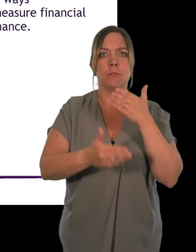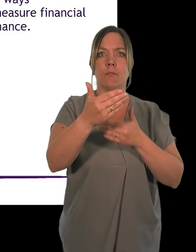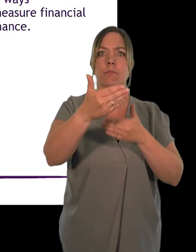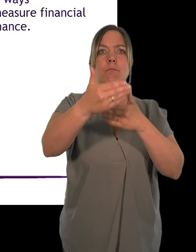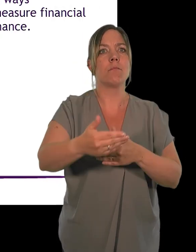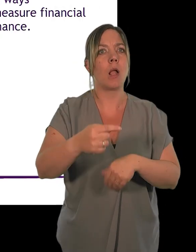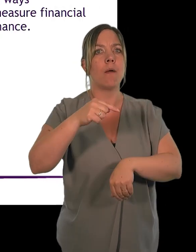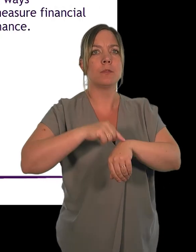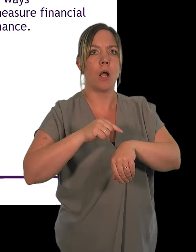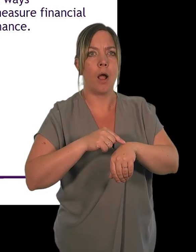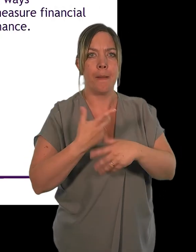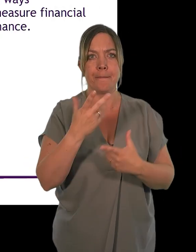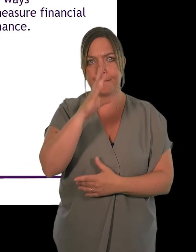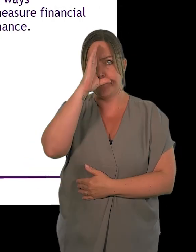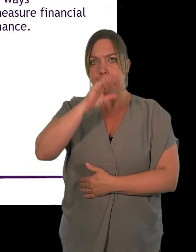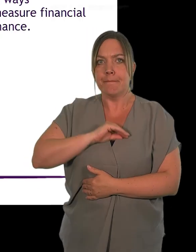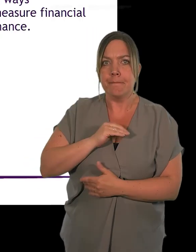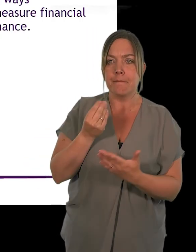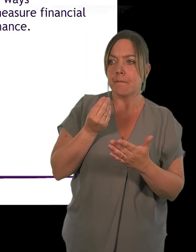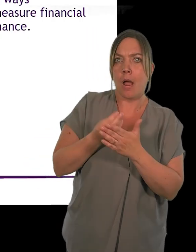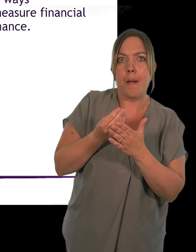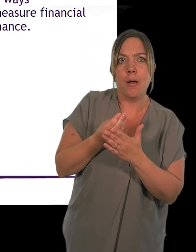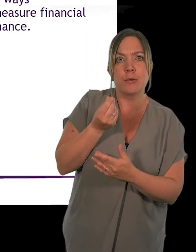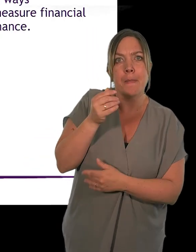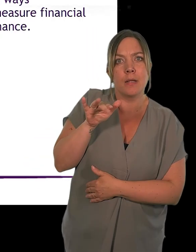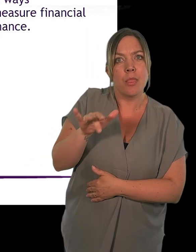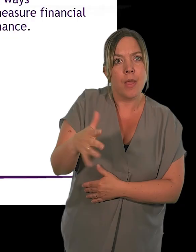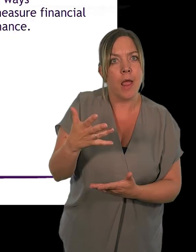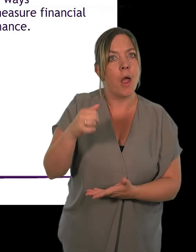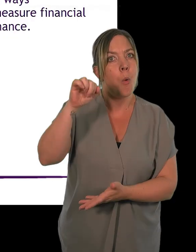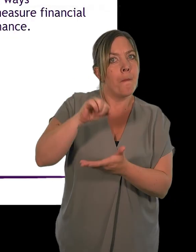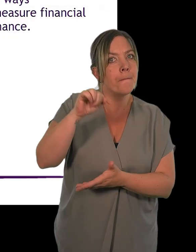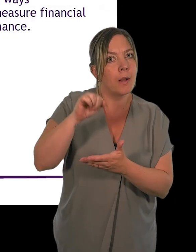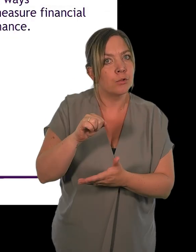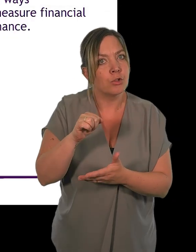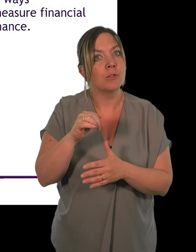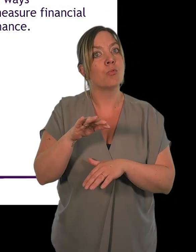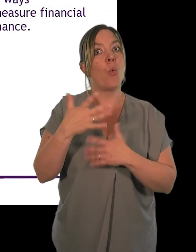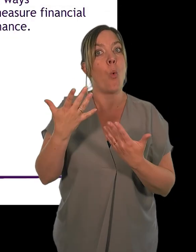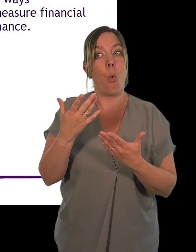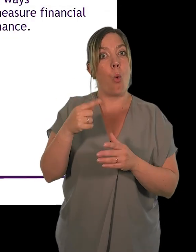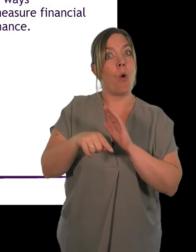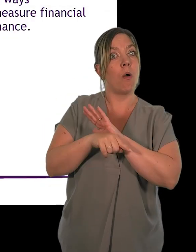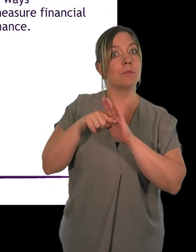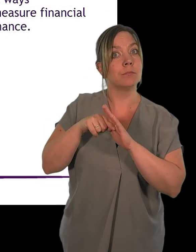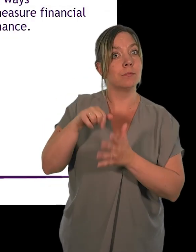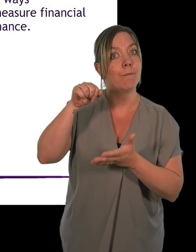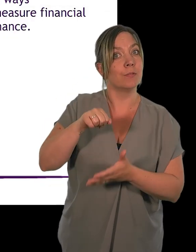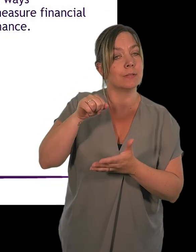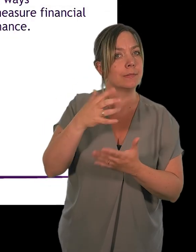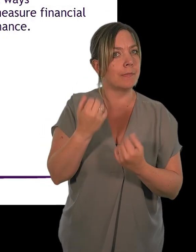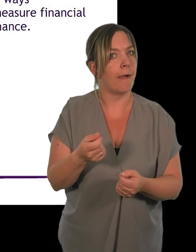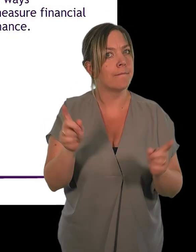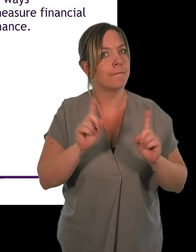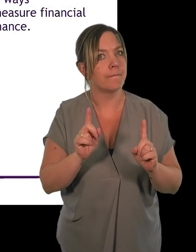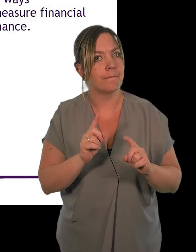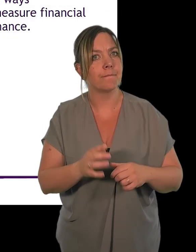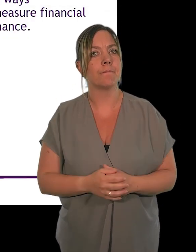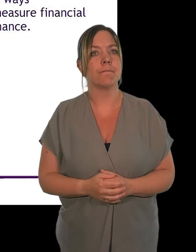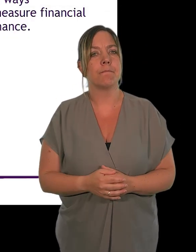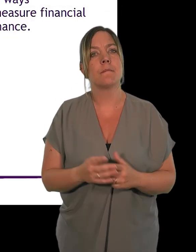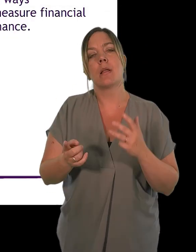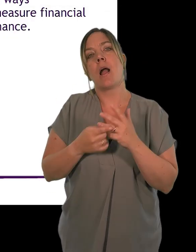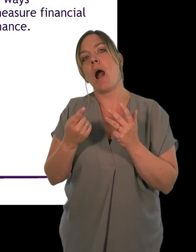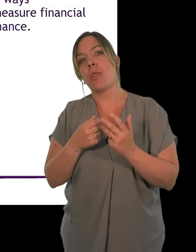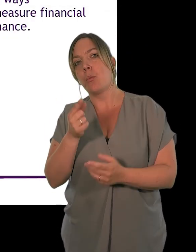you have accumulated. Another area is the income statement. The income statement shows profit and